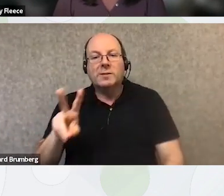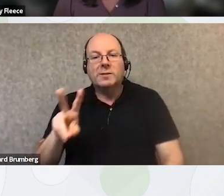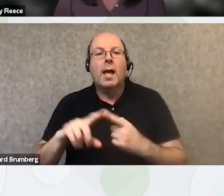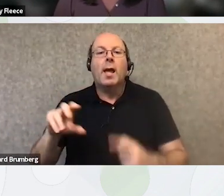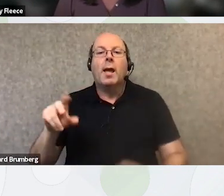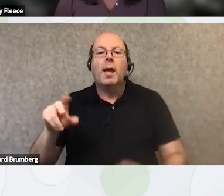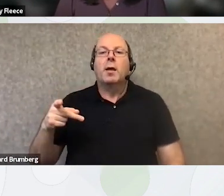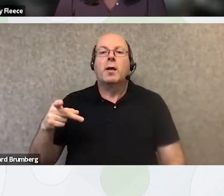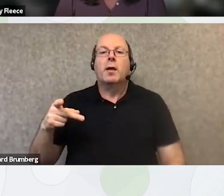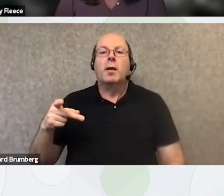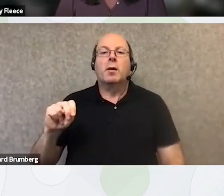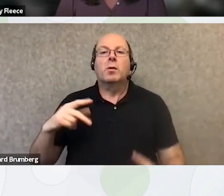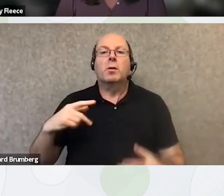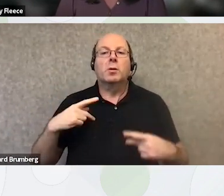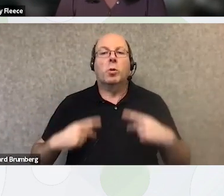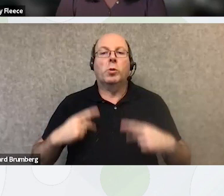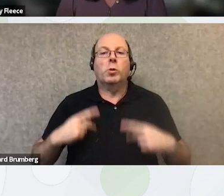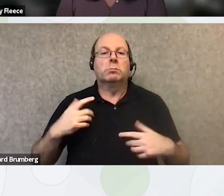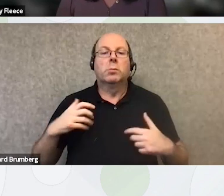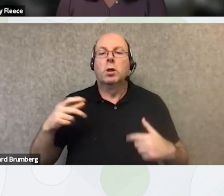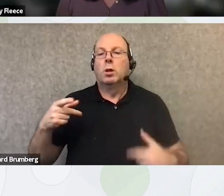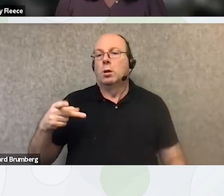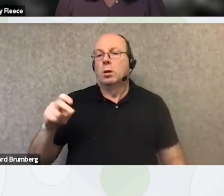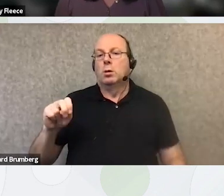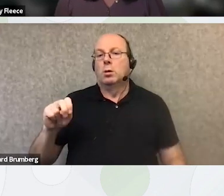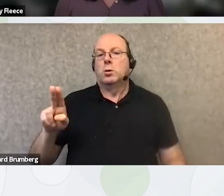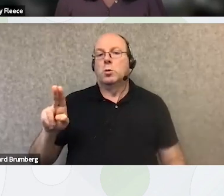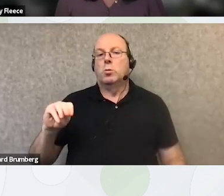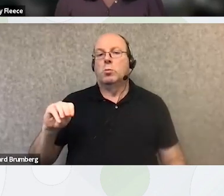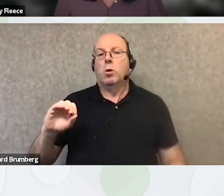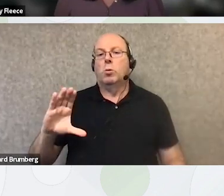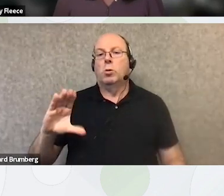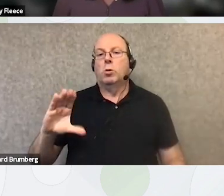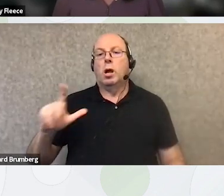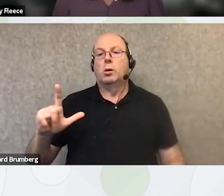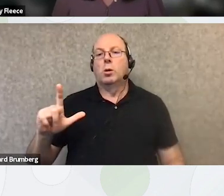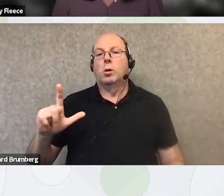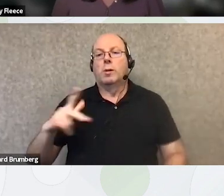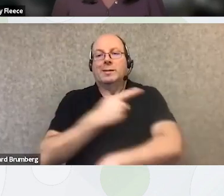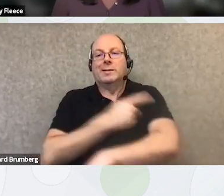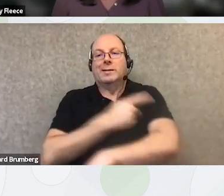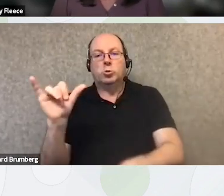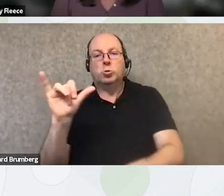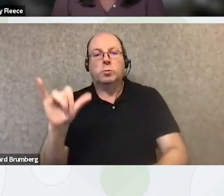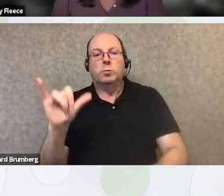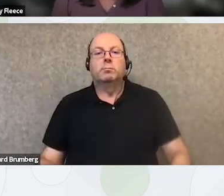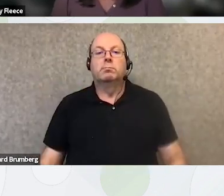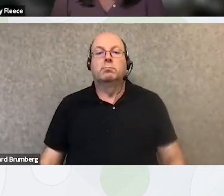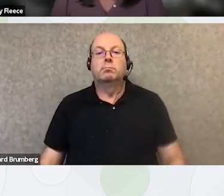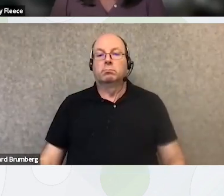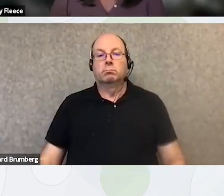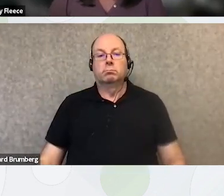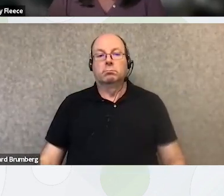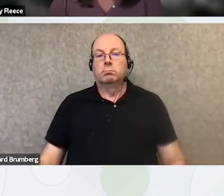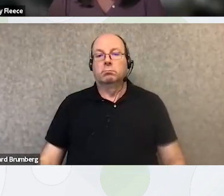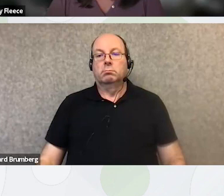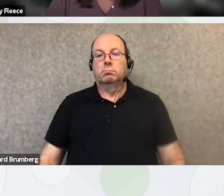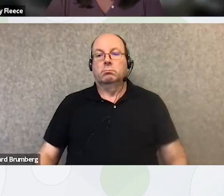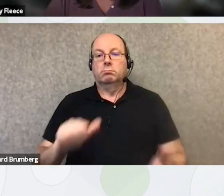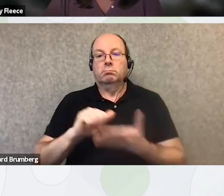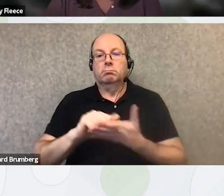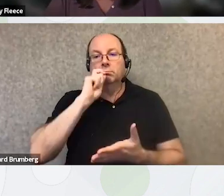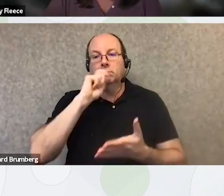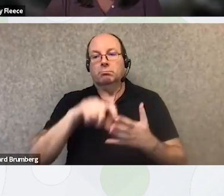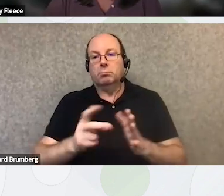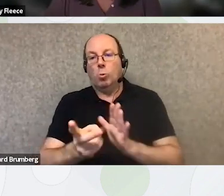and then don't forget our pneumococcal vaccinations as well. And with that, I will finish with 1 or 2